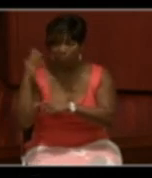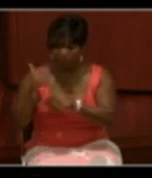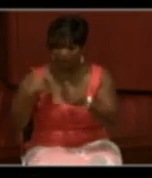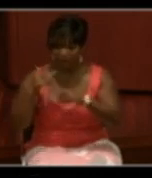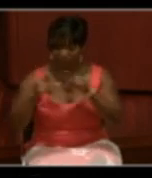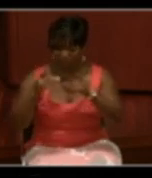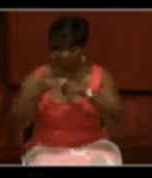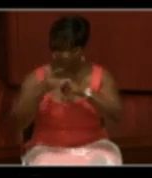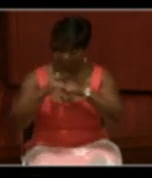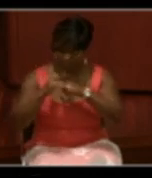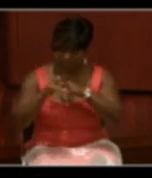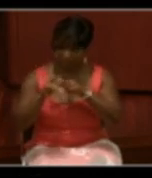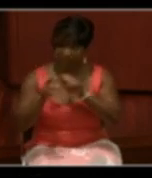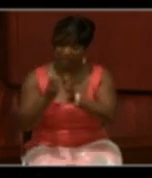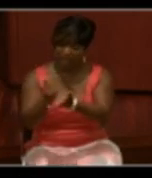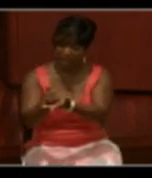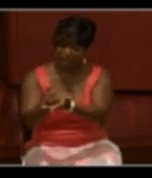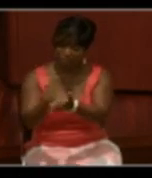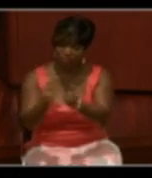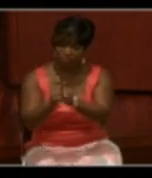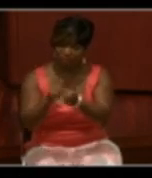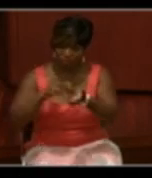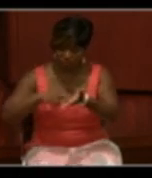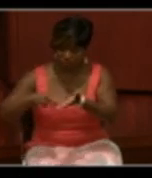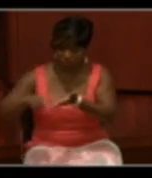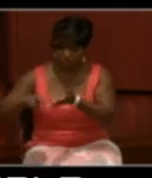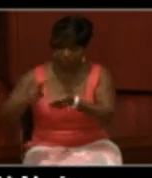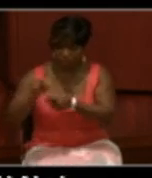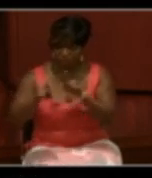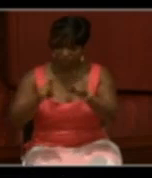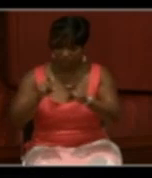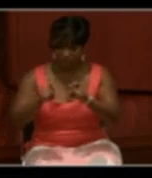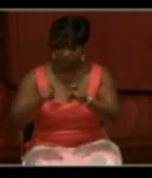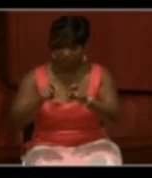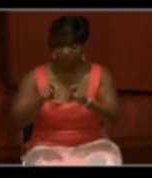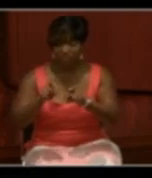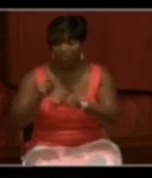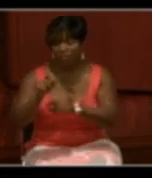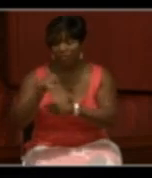you with your research questions. The toll-free number is